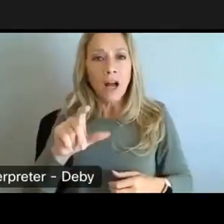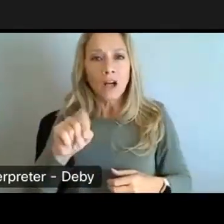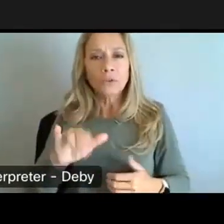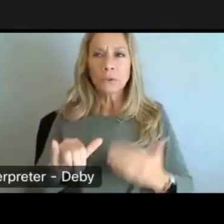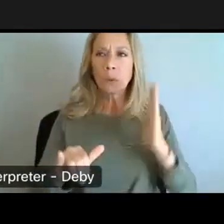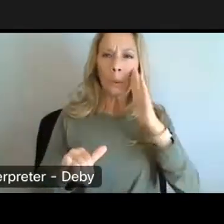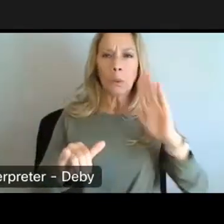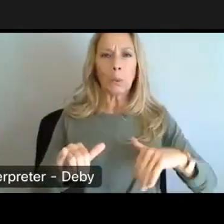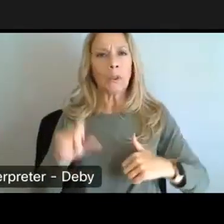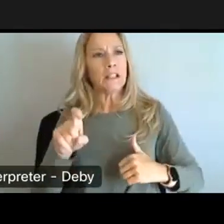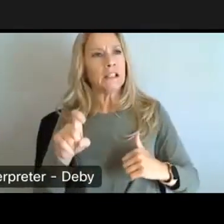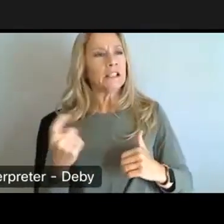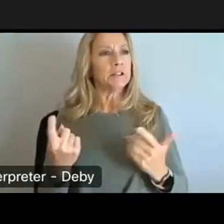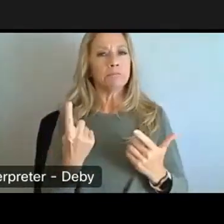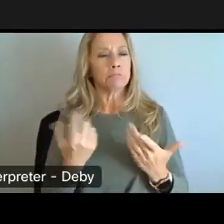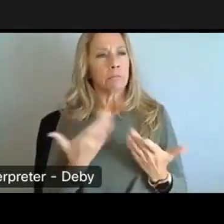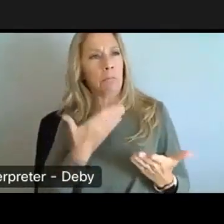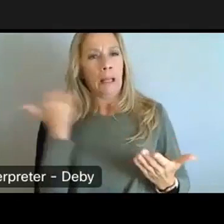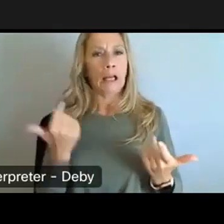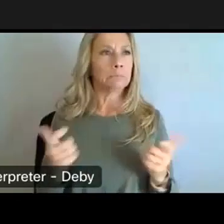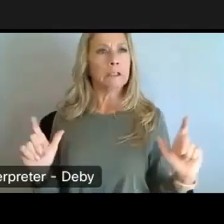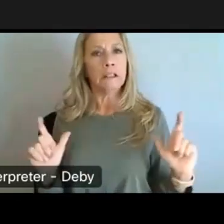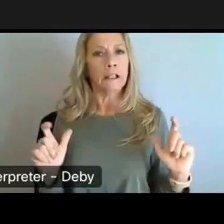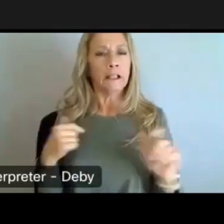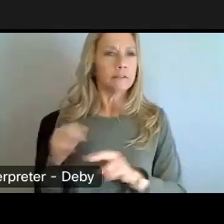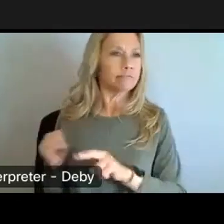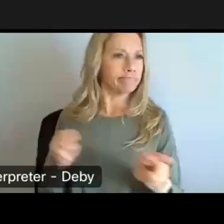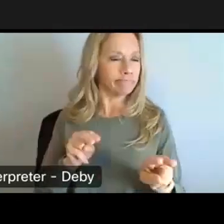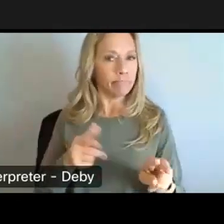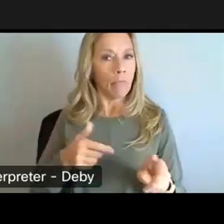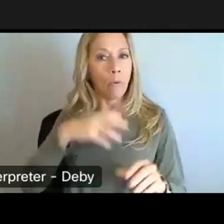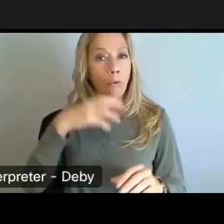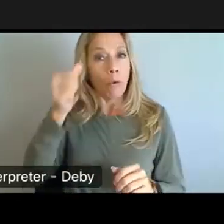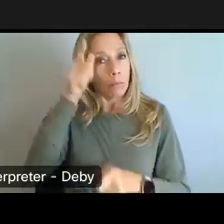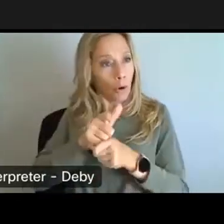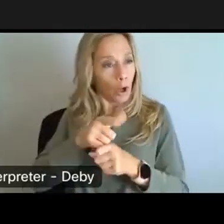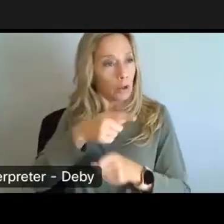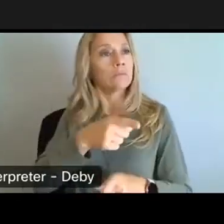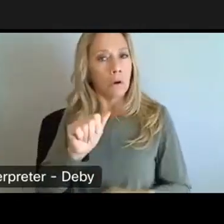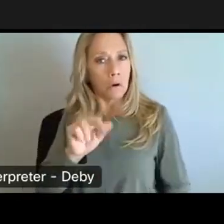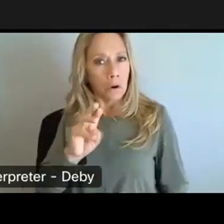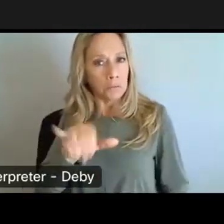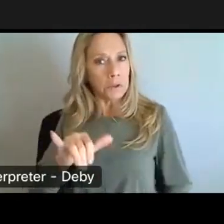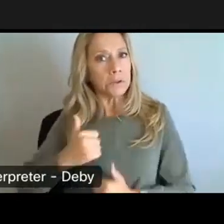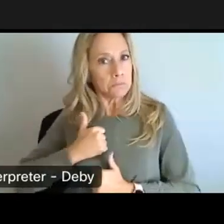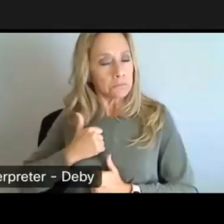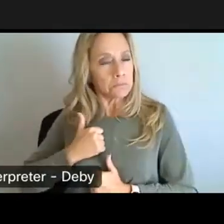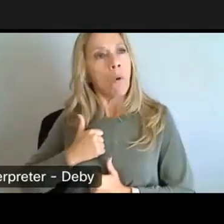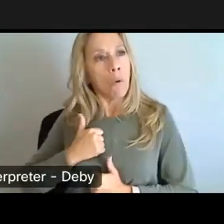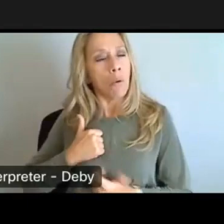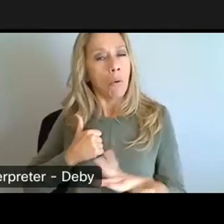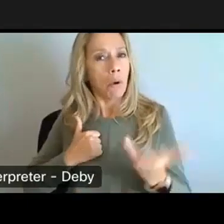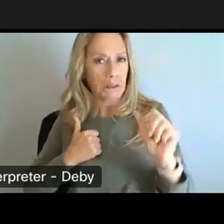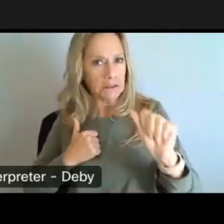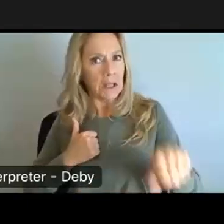of greater than that. So I looked to my older brother who was serving in the Army as an example of what I